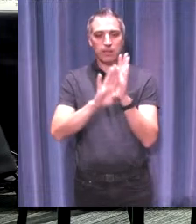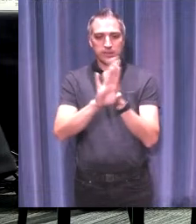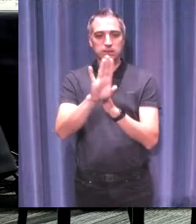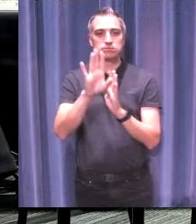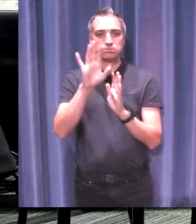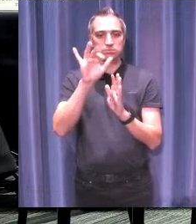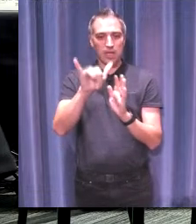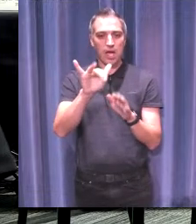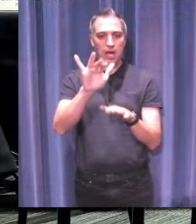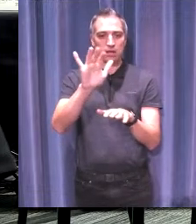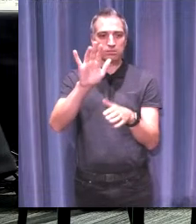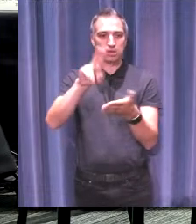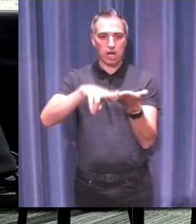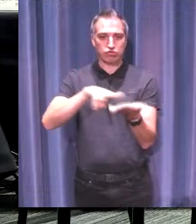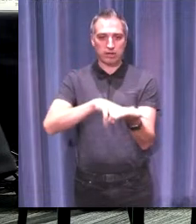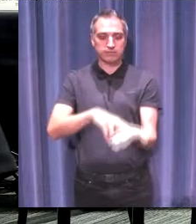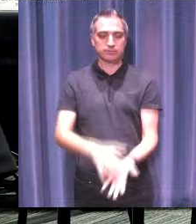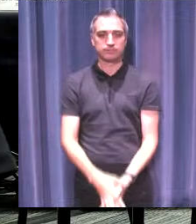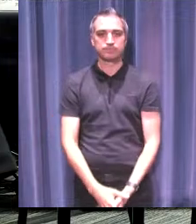agreement. Okay.